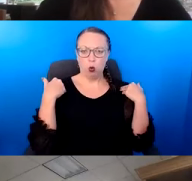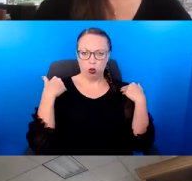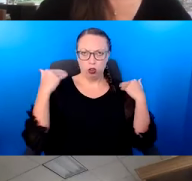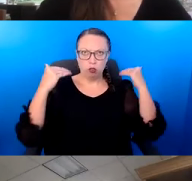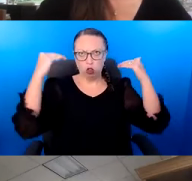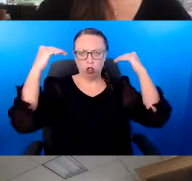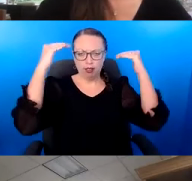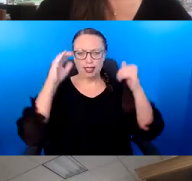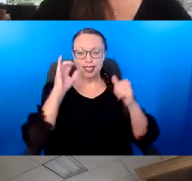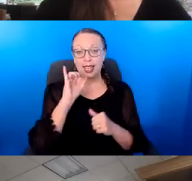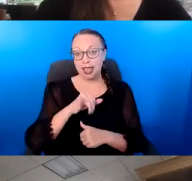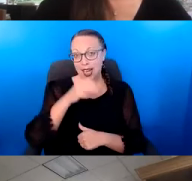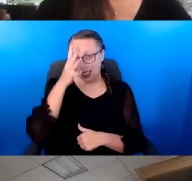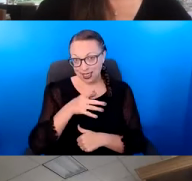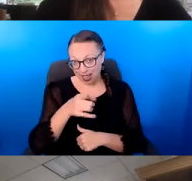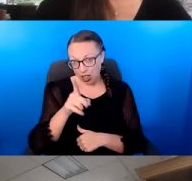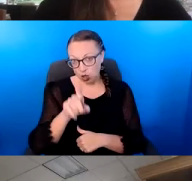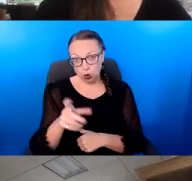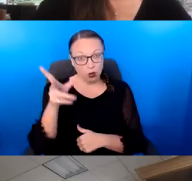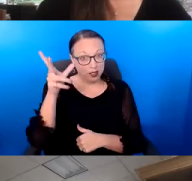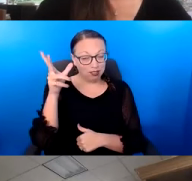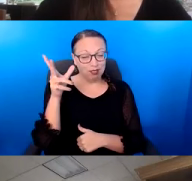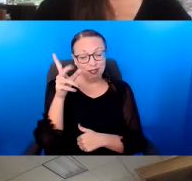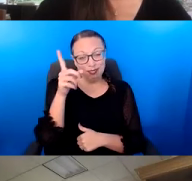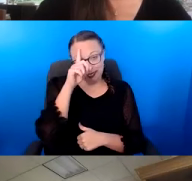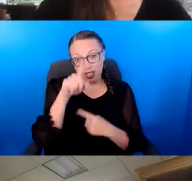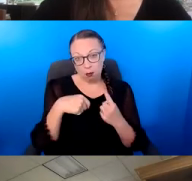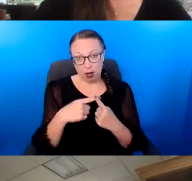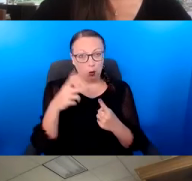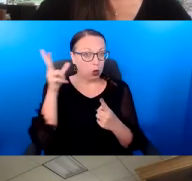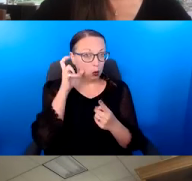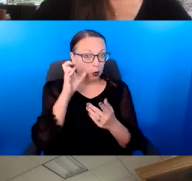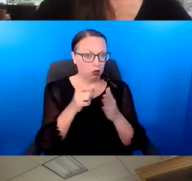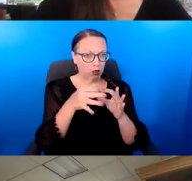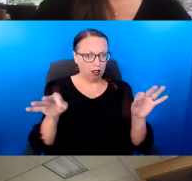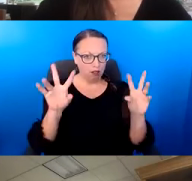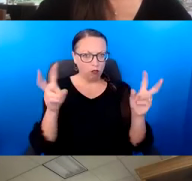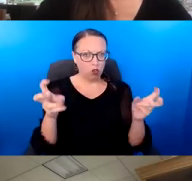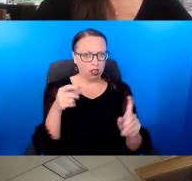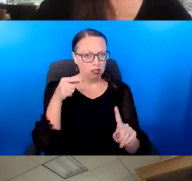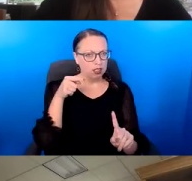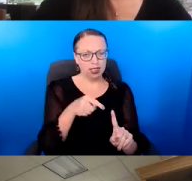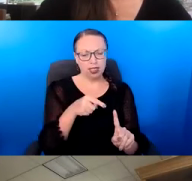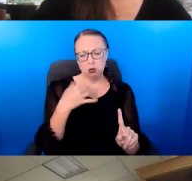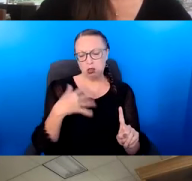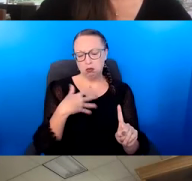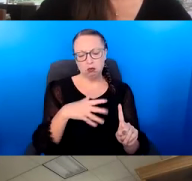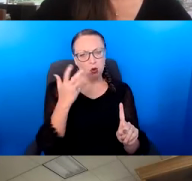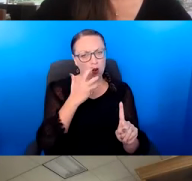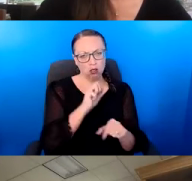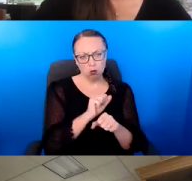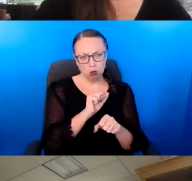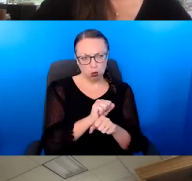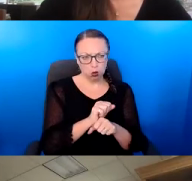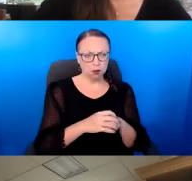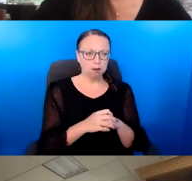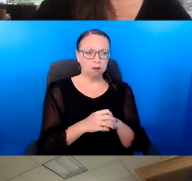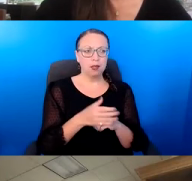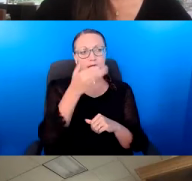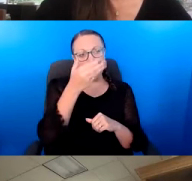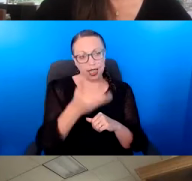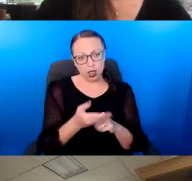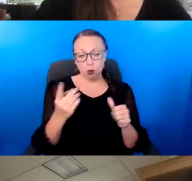think about whenever you hear that. So now we can begin. This was the original title I